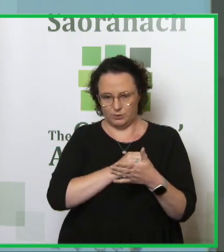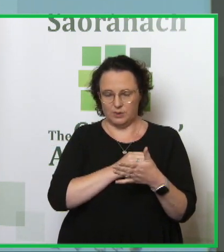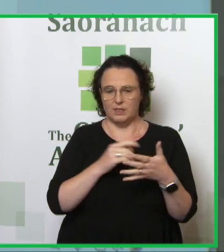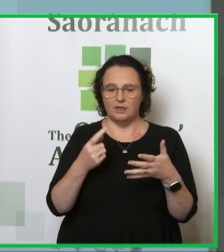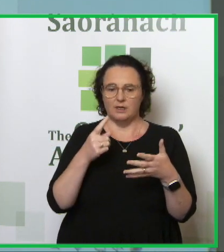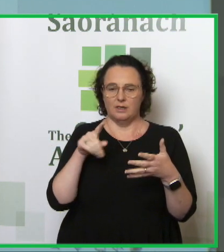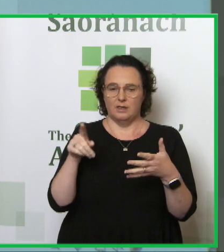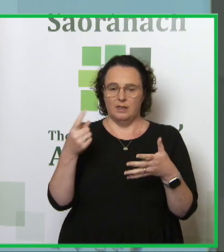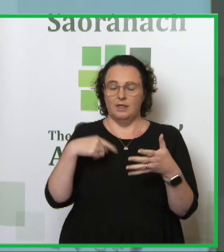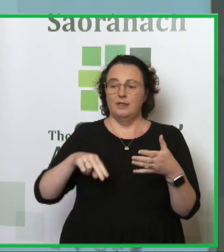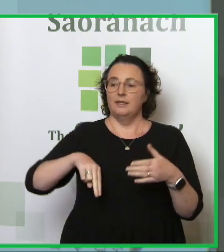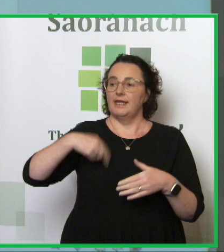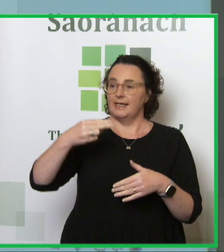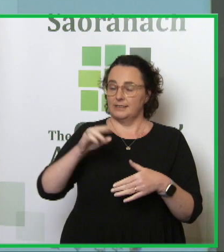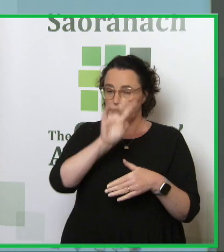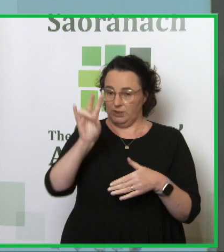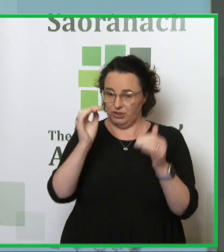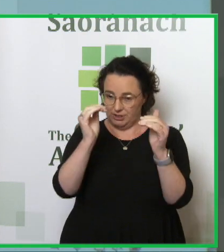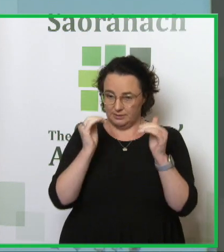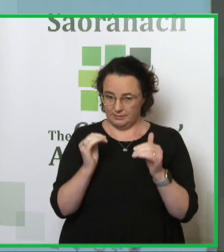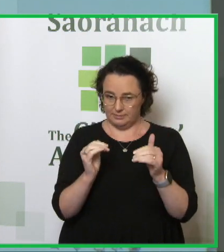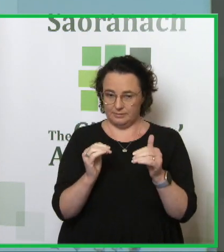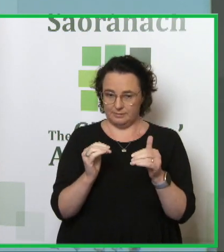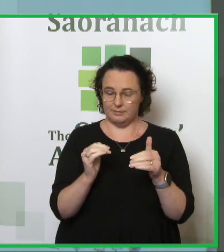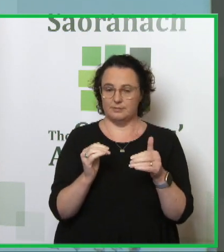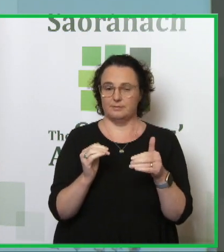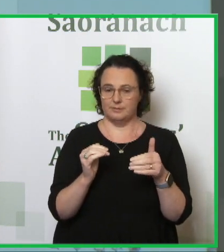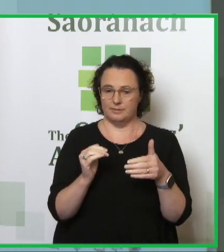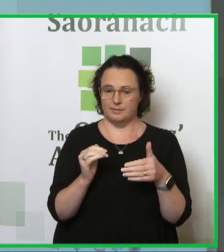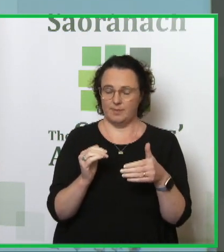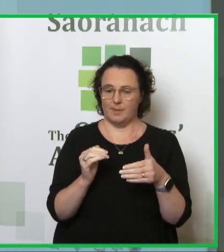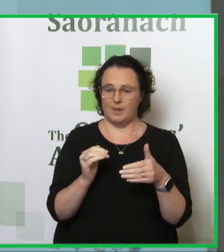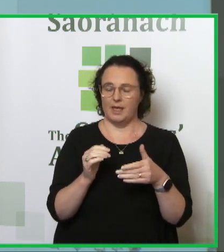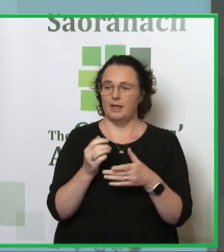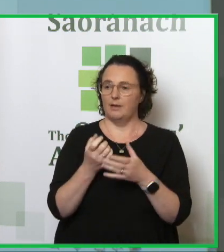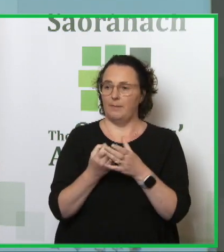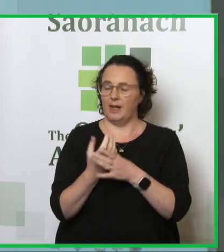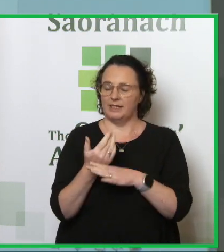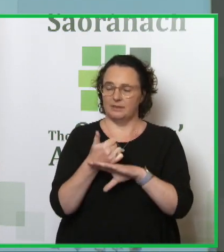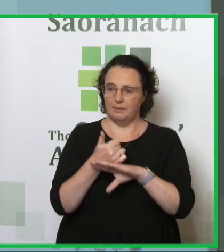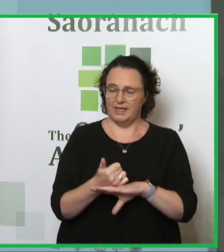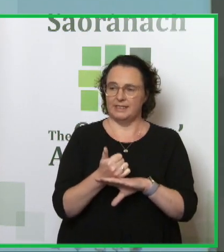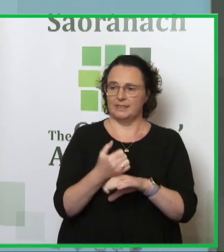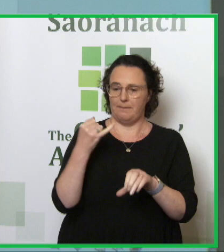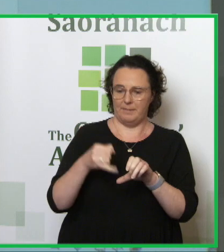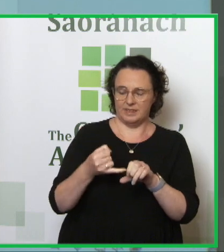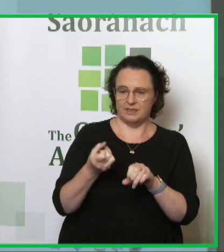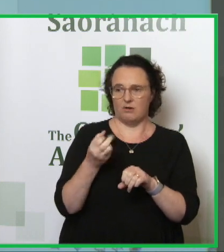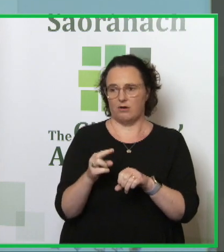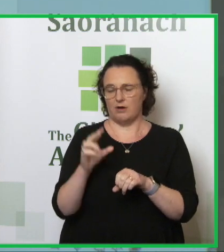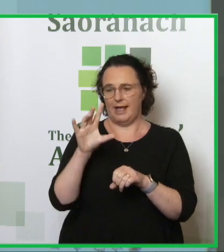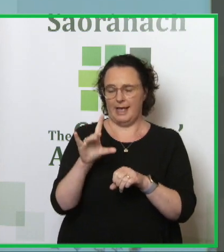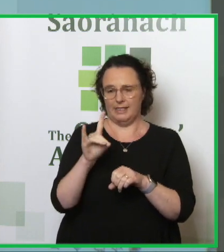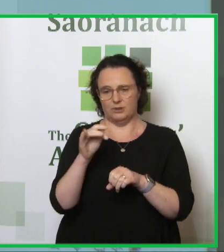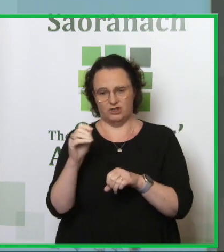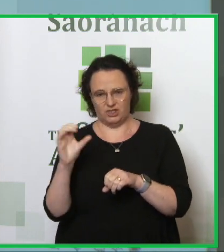next question, which is, which will be plant-based medicines or hallucinogenics. And again,